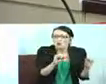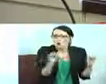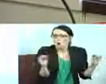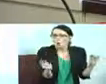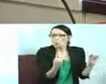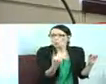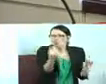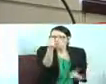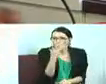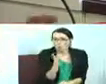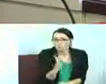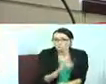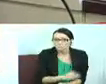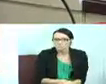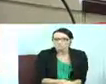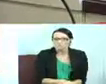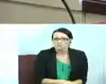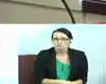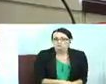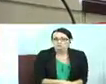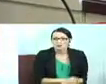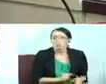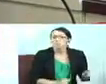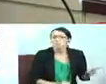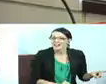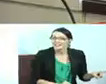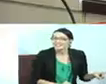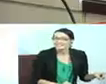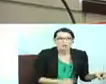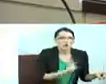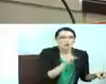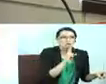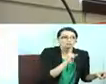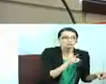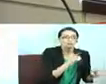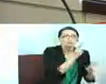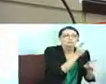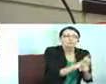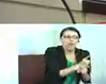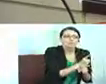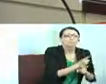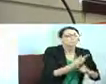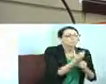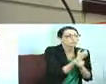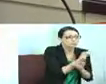Jesus, true and rightful Emancipator. However,